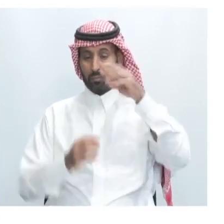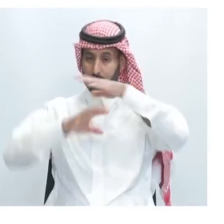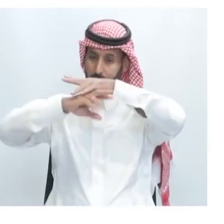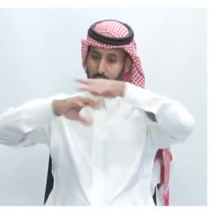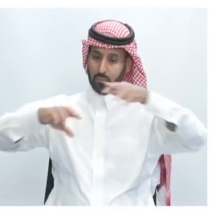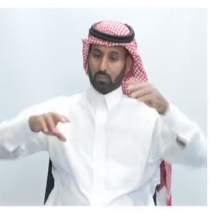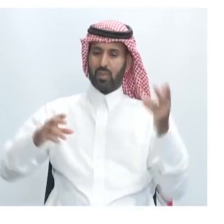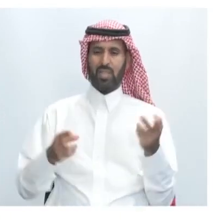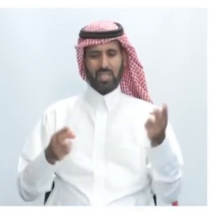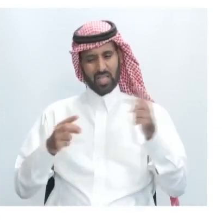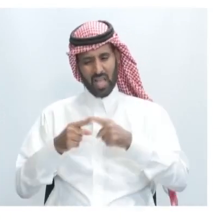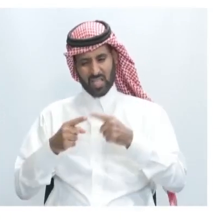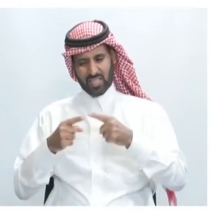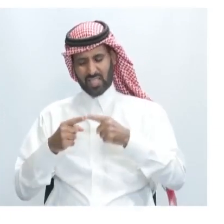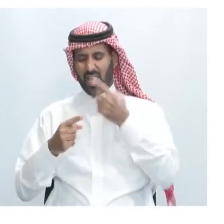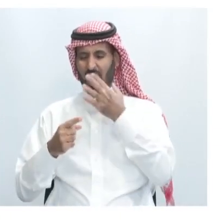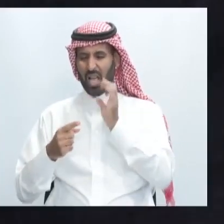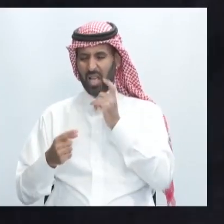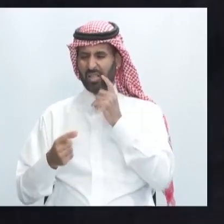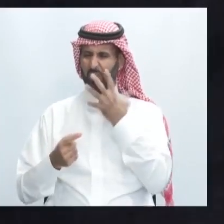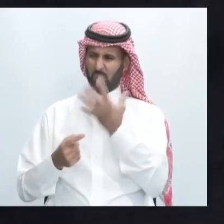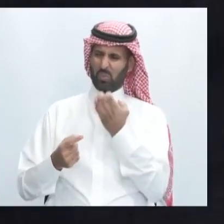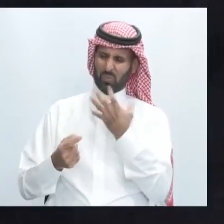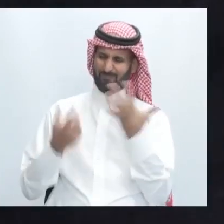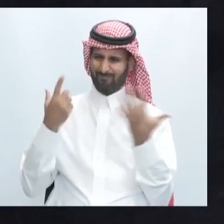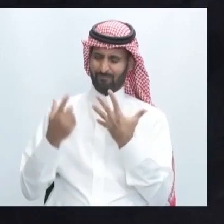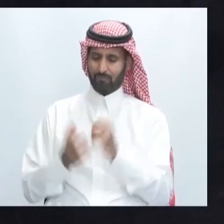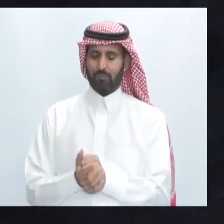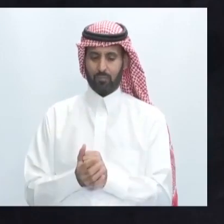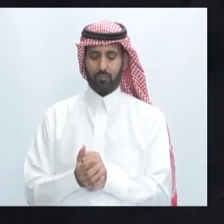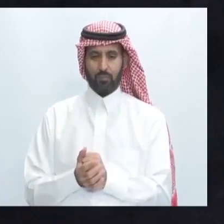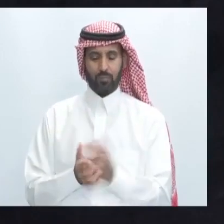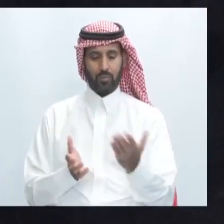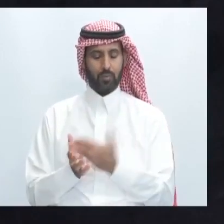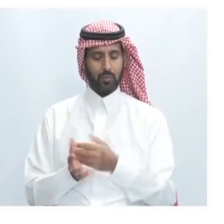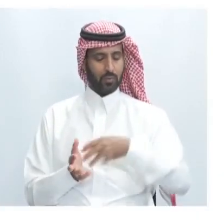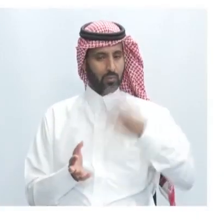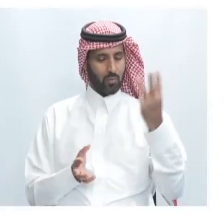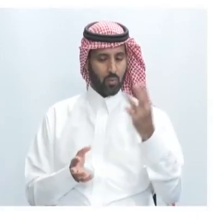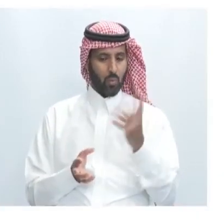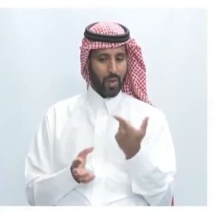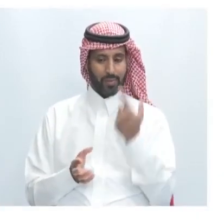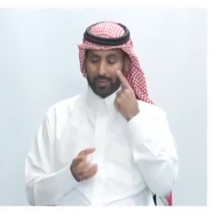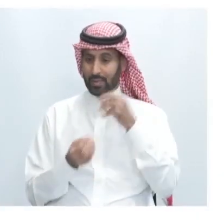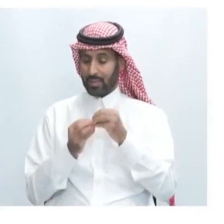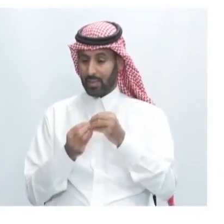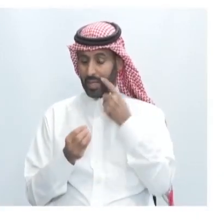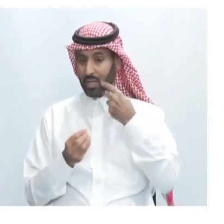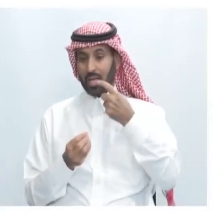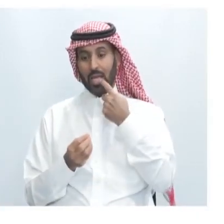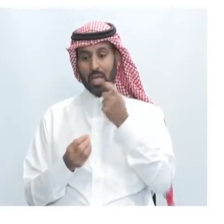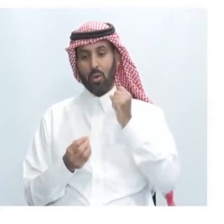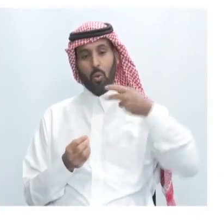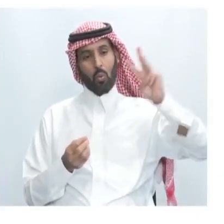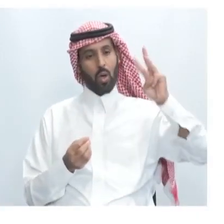red, it's an energizing color. It's an energizing color. Number three, what does the color white represent